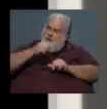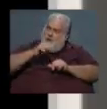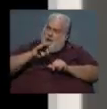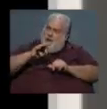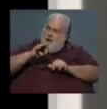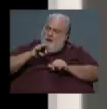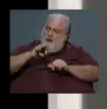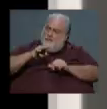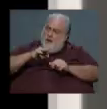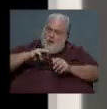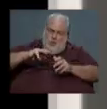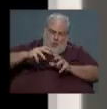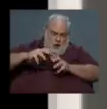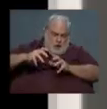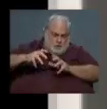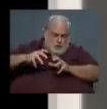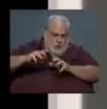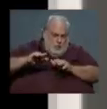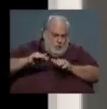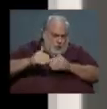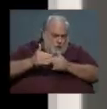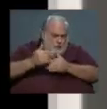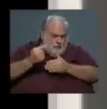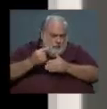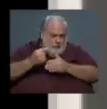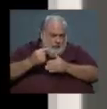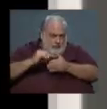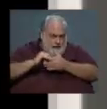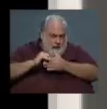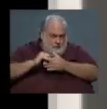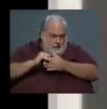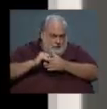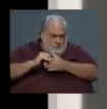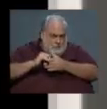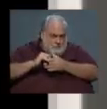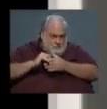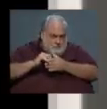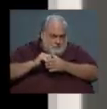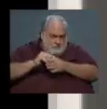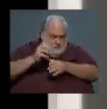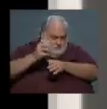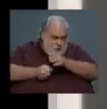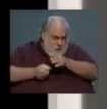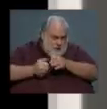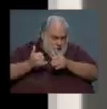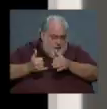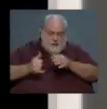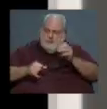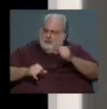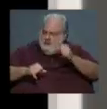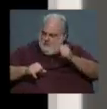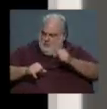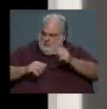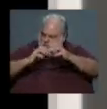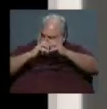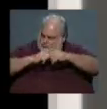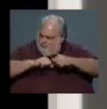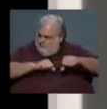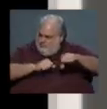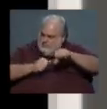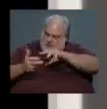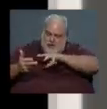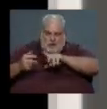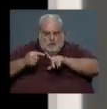place for washing machines, a laundry room, whatever. I guess it's gone in yes, this ma'am, sketch. We took that out. It's gone. So you're going along, and then